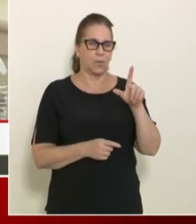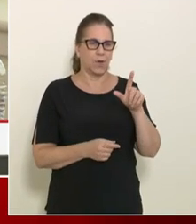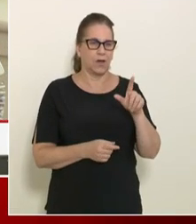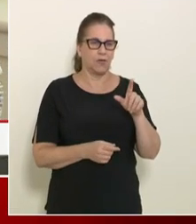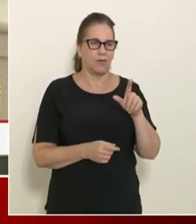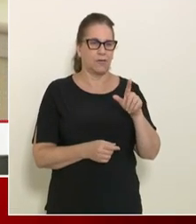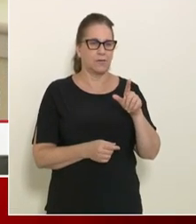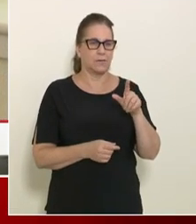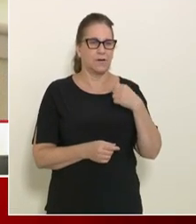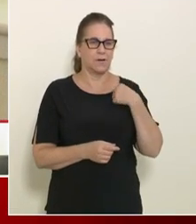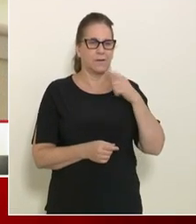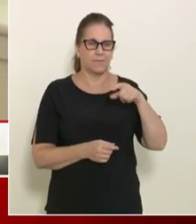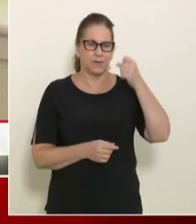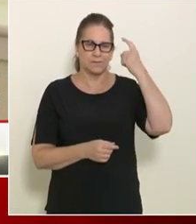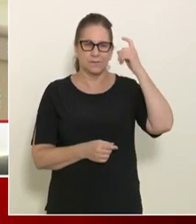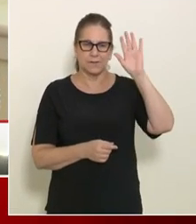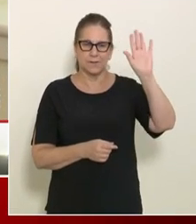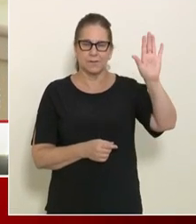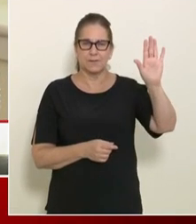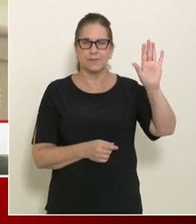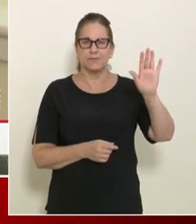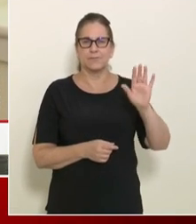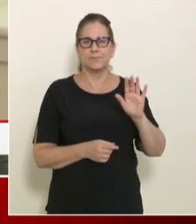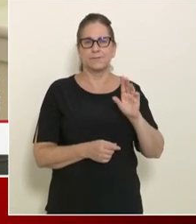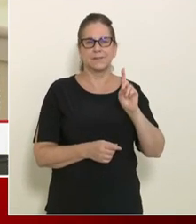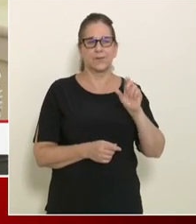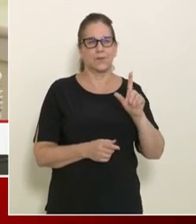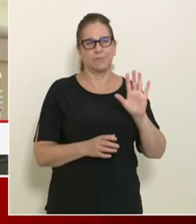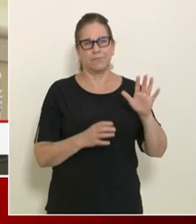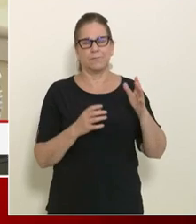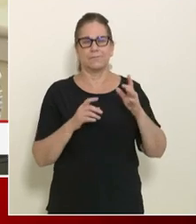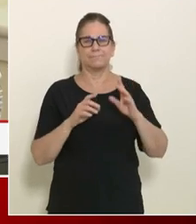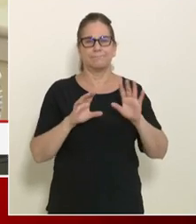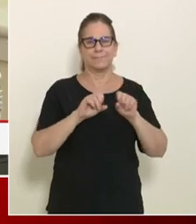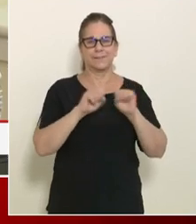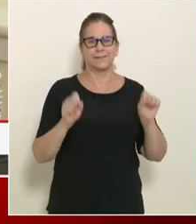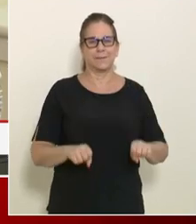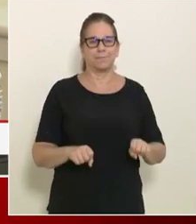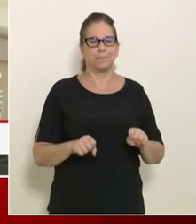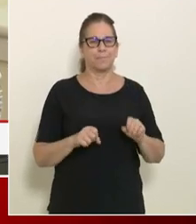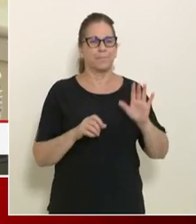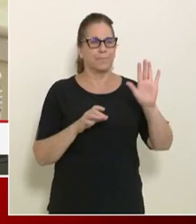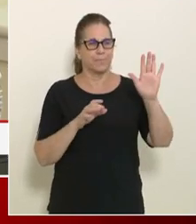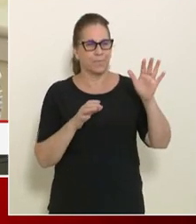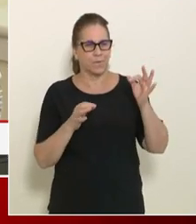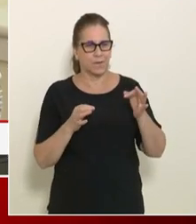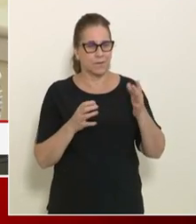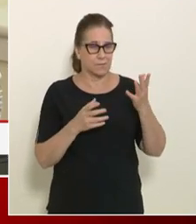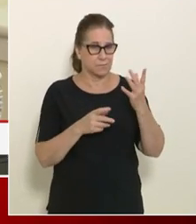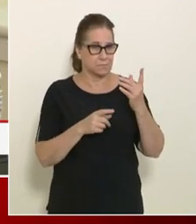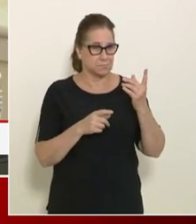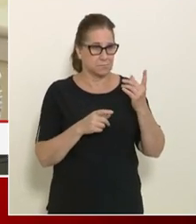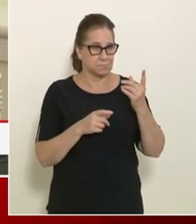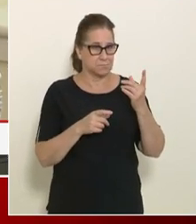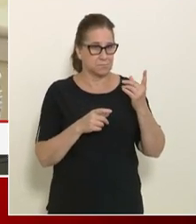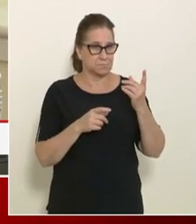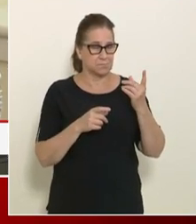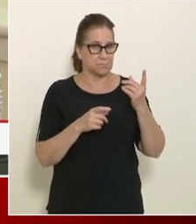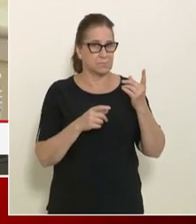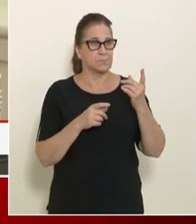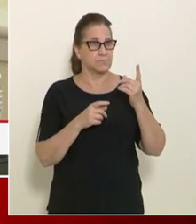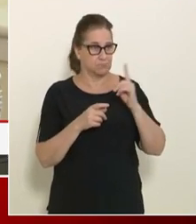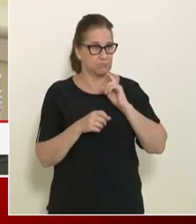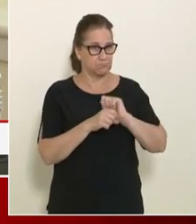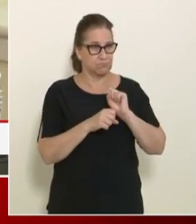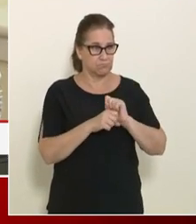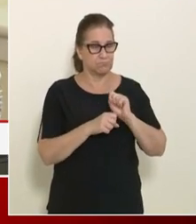and the reasoning behind their request, so we'll make a decision if appropriate. The CDC has made some updates